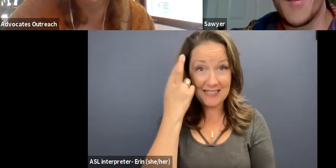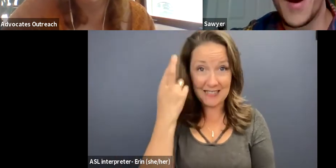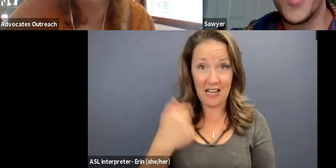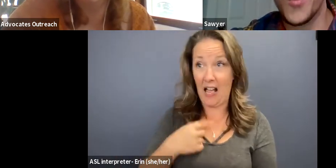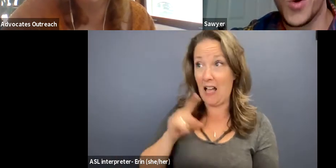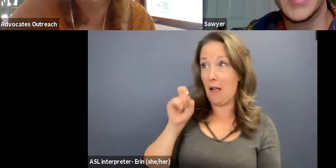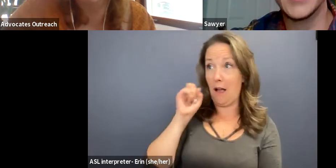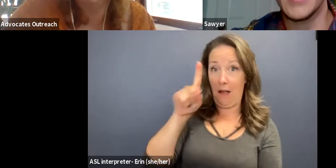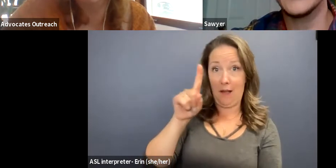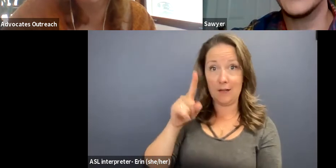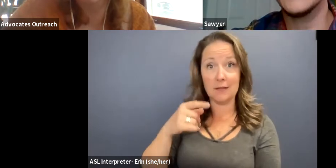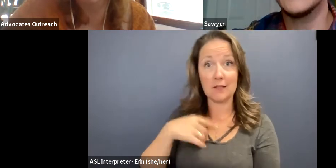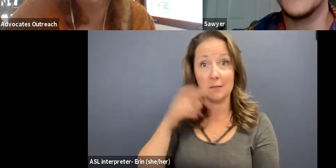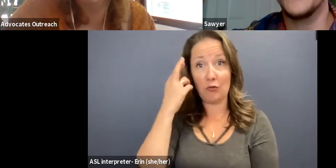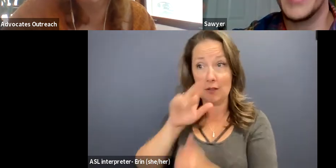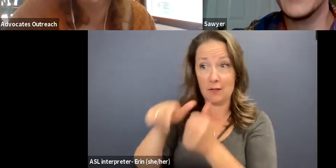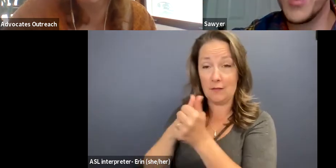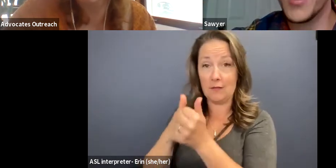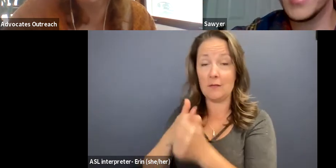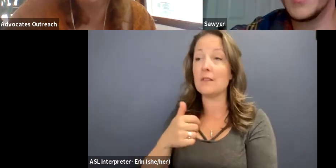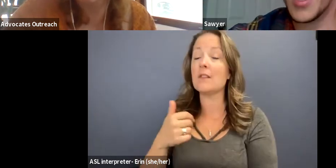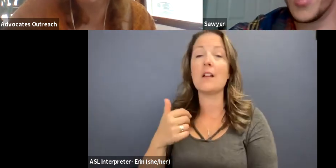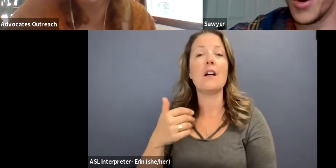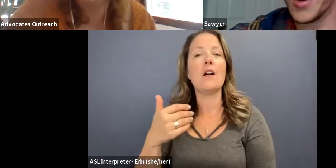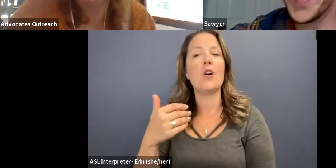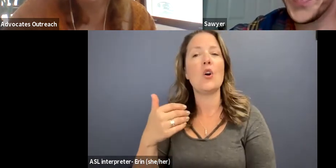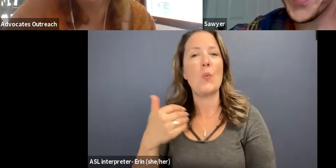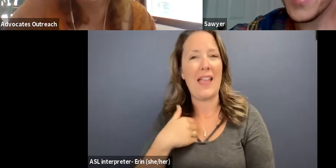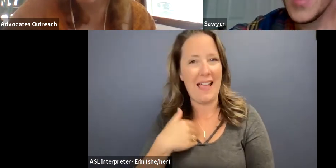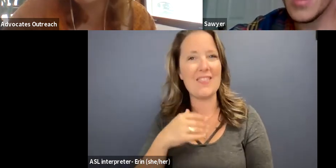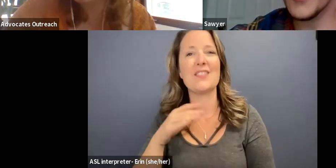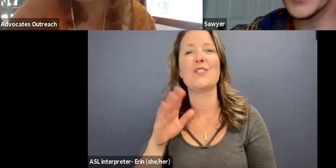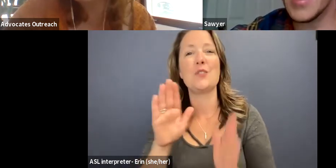and to make sure that you understand what's really being asked.